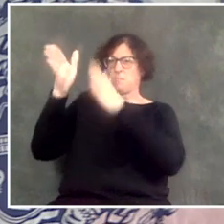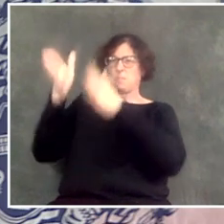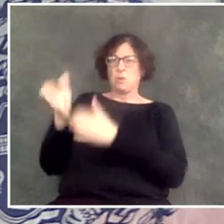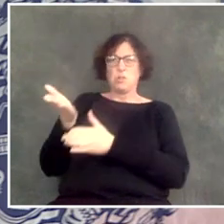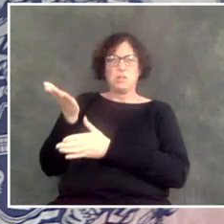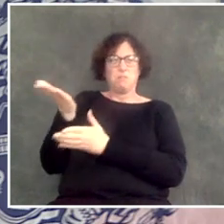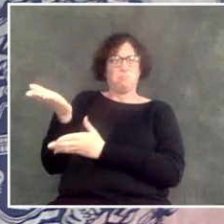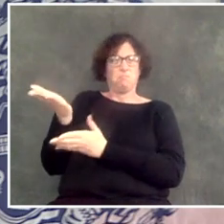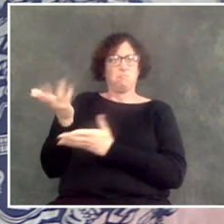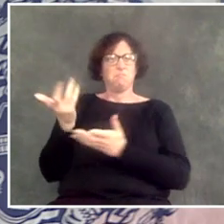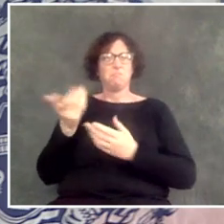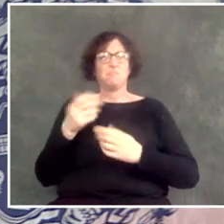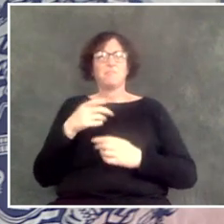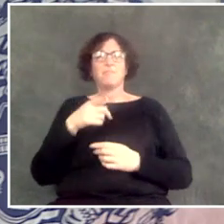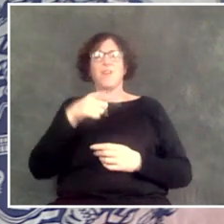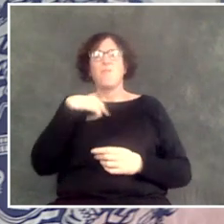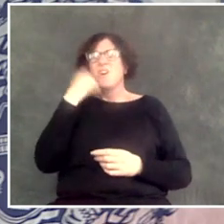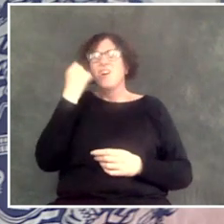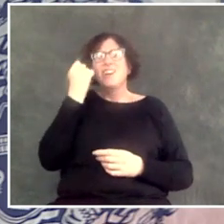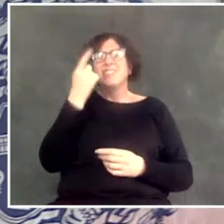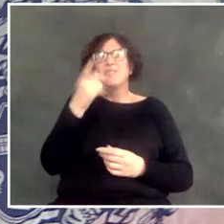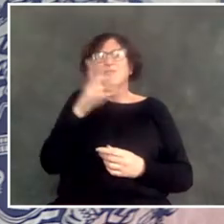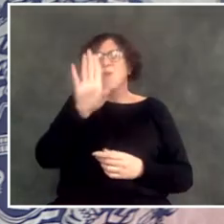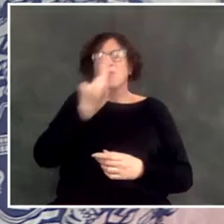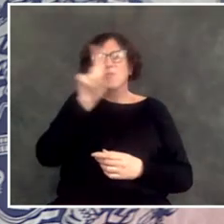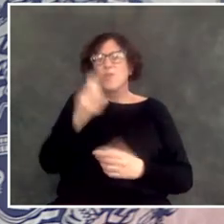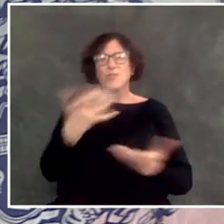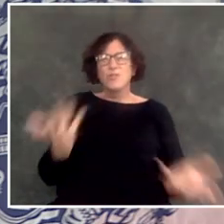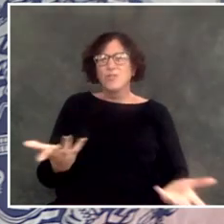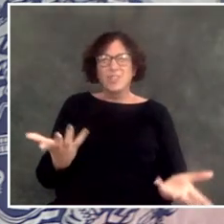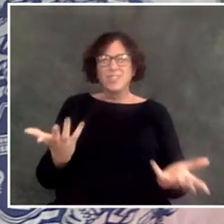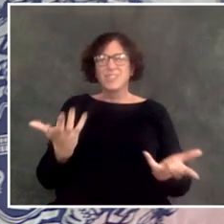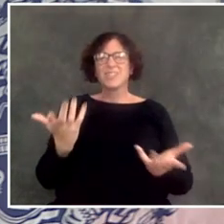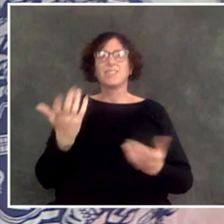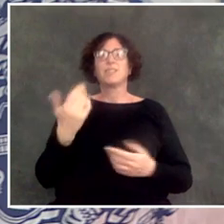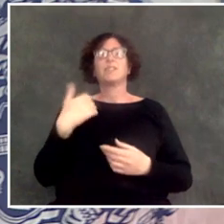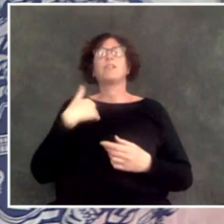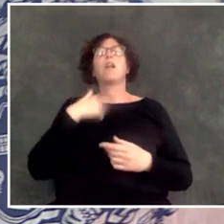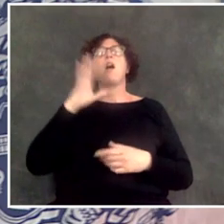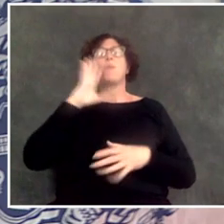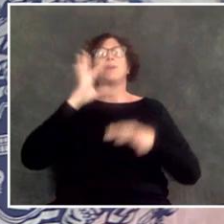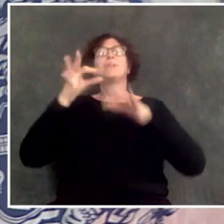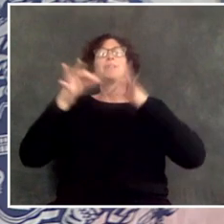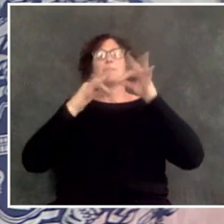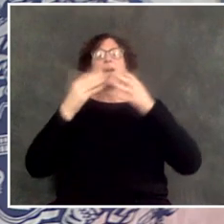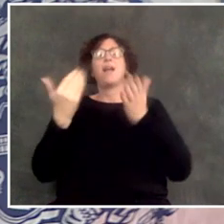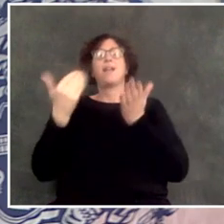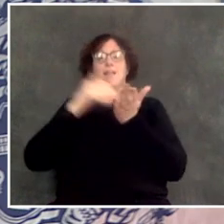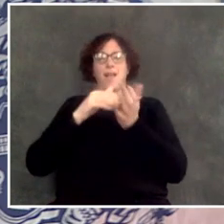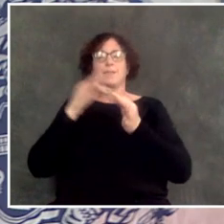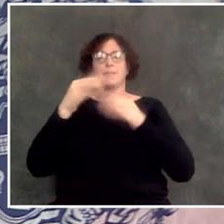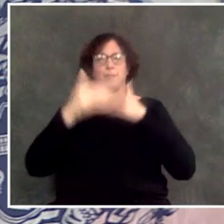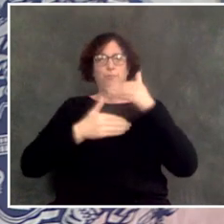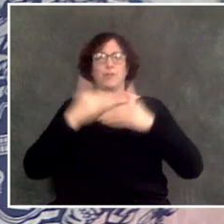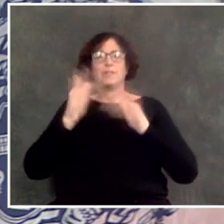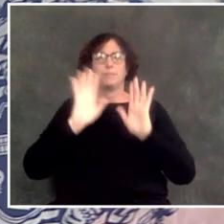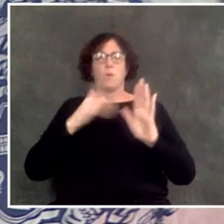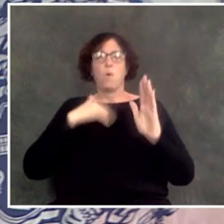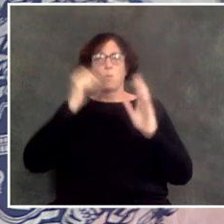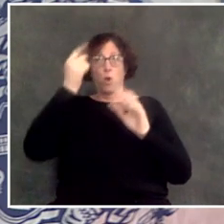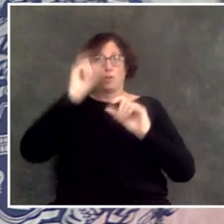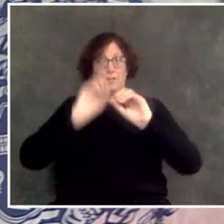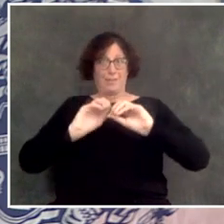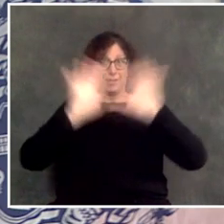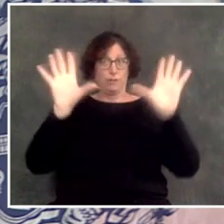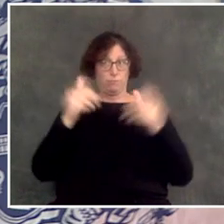just going to try and explain how this is all working. You know, I've been working with all of my colleagues over